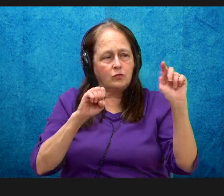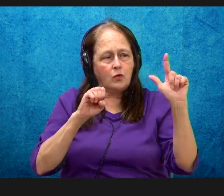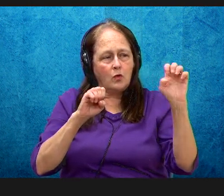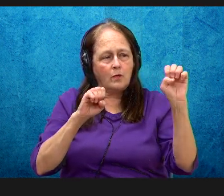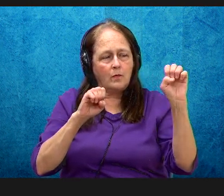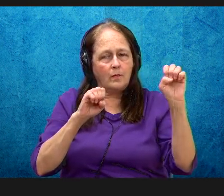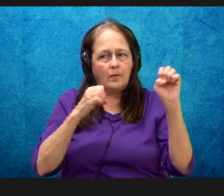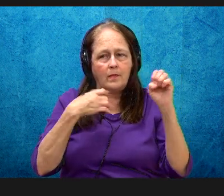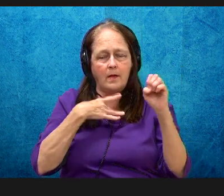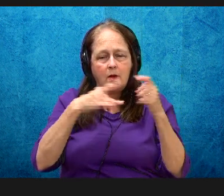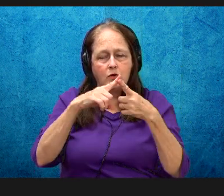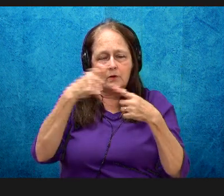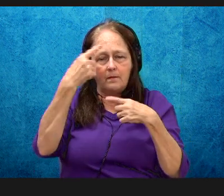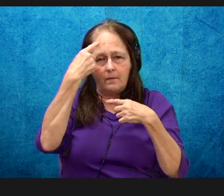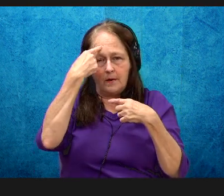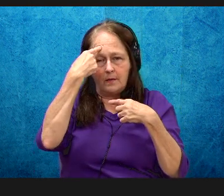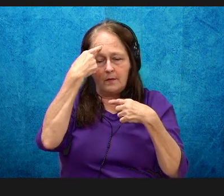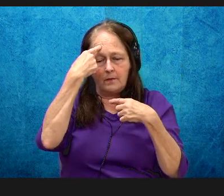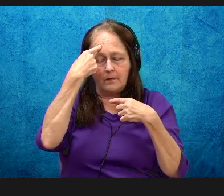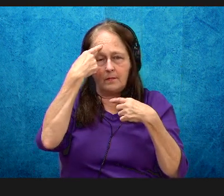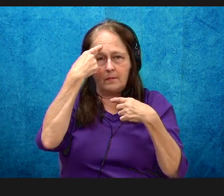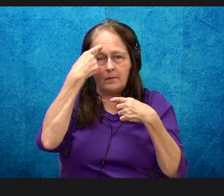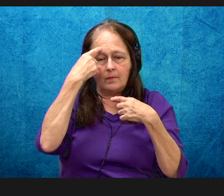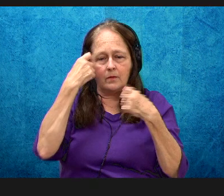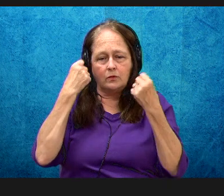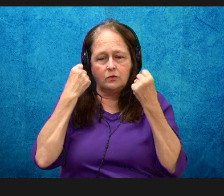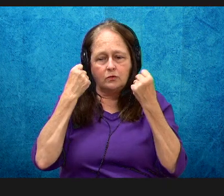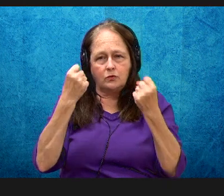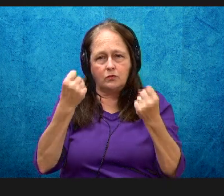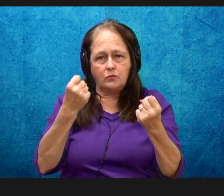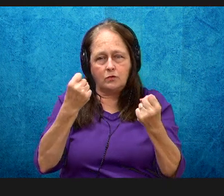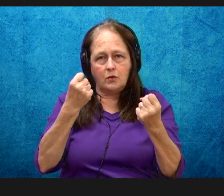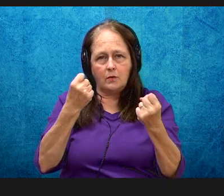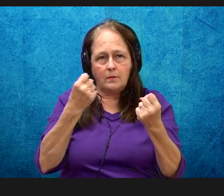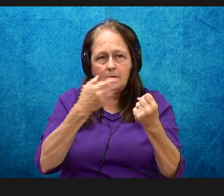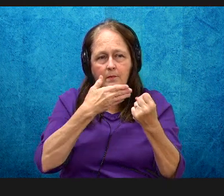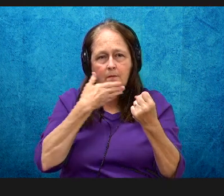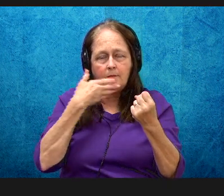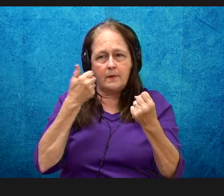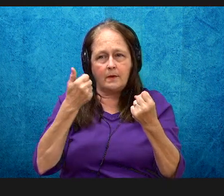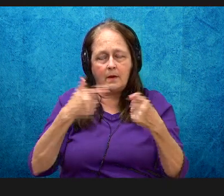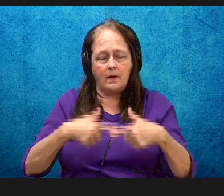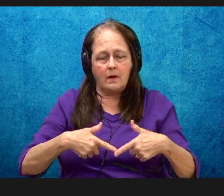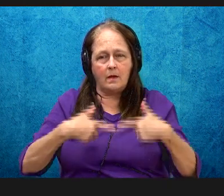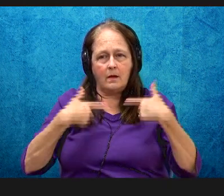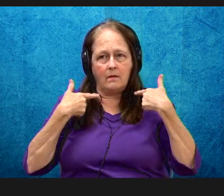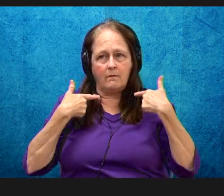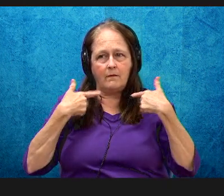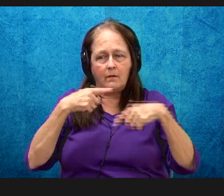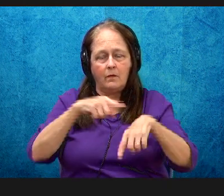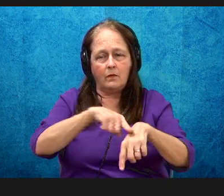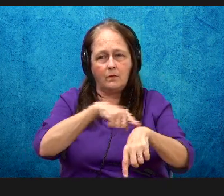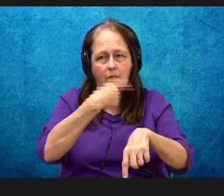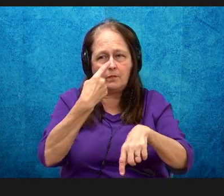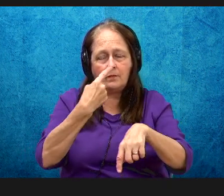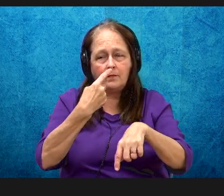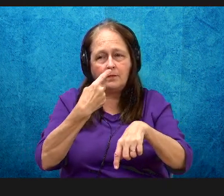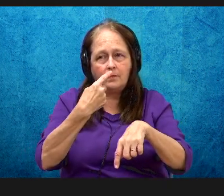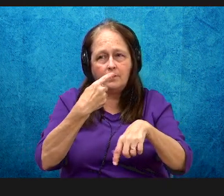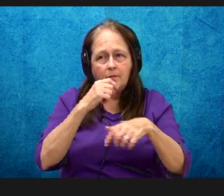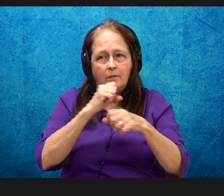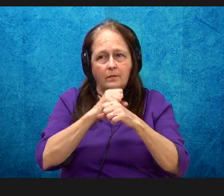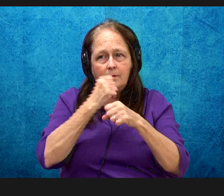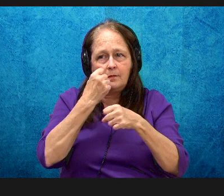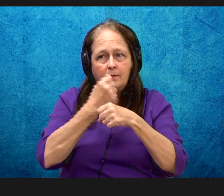good. I would like to think that the tortoises are stronger. They sound like they're better. They live longer. But the author didn't actually make